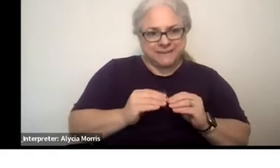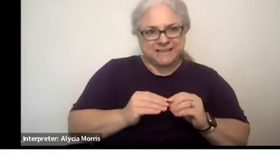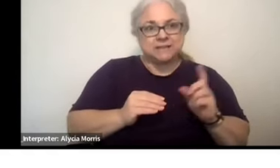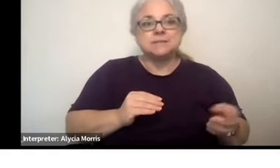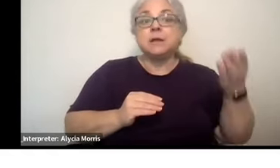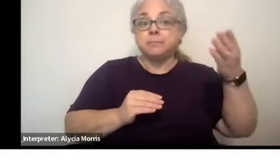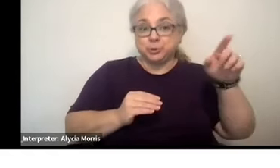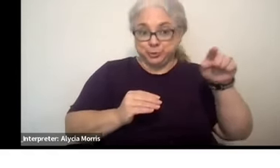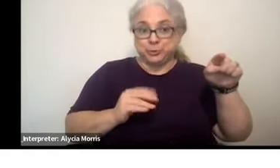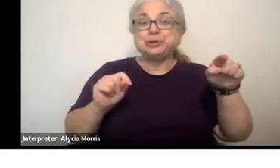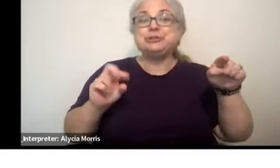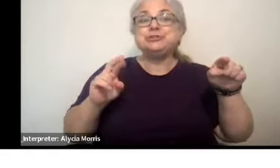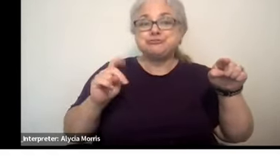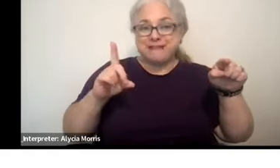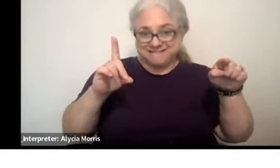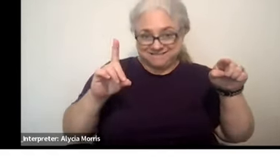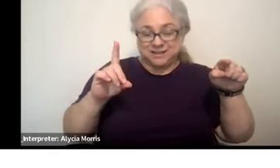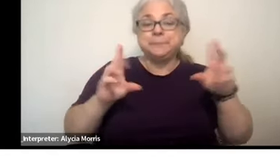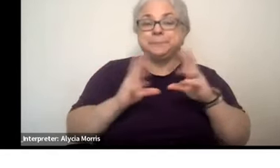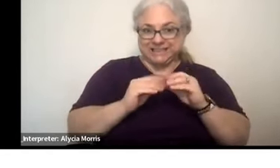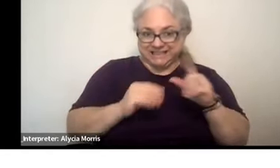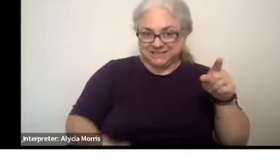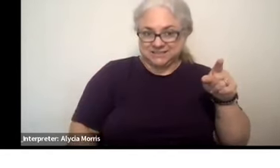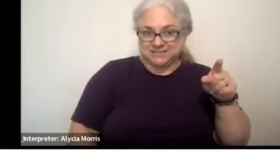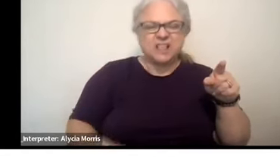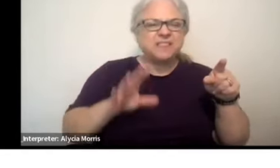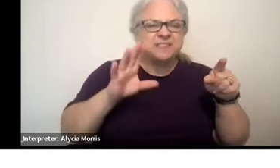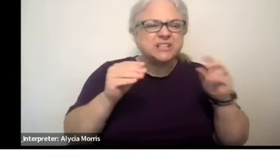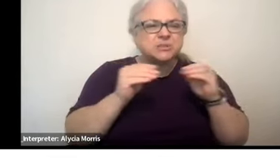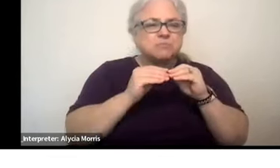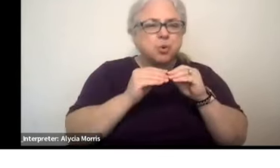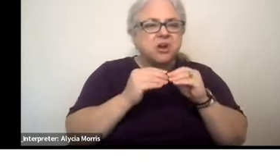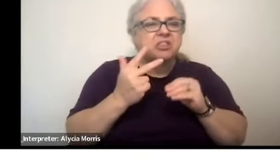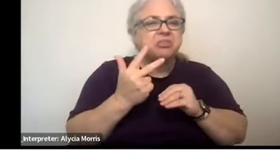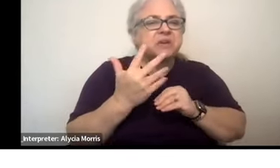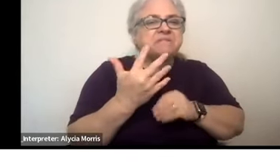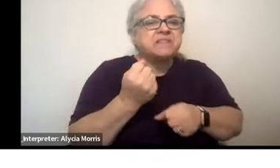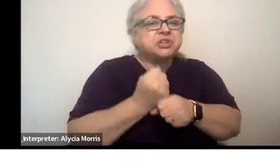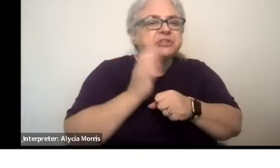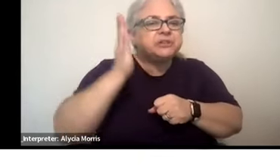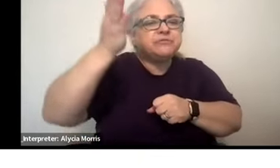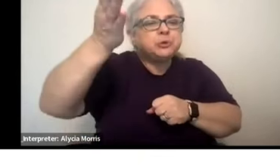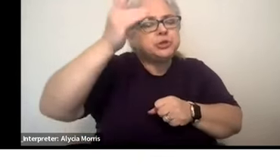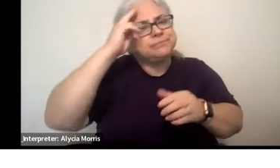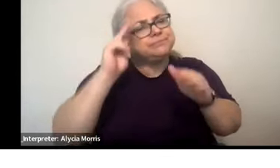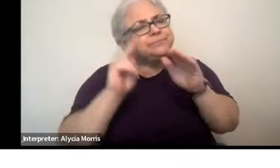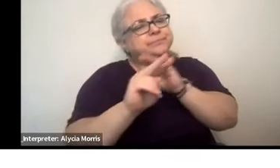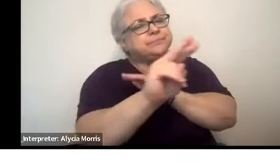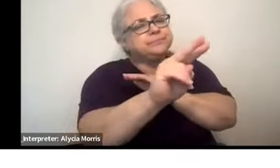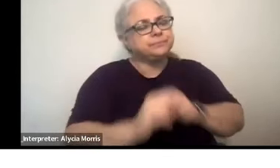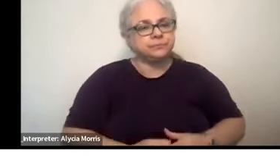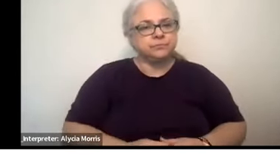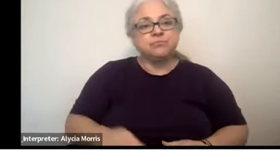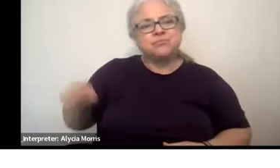those trends meetings focus on the longer term horizon, 3 to 5 years out. What kinds of things do the business